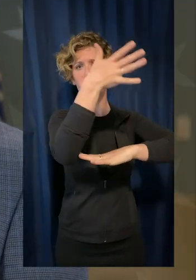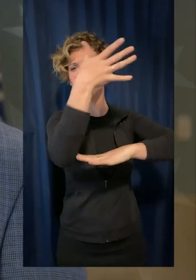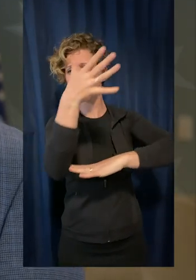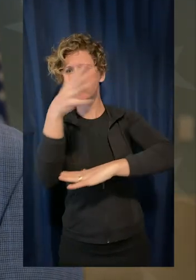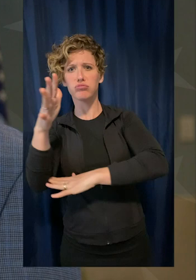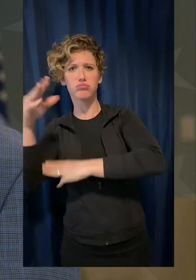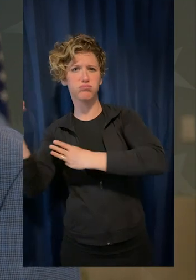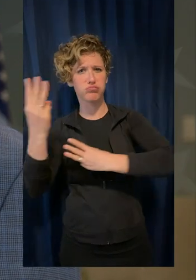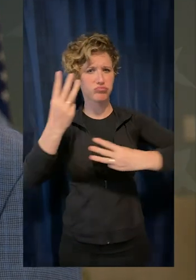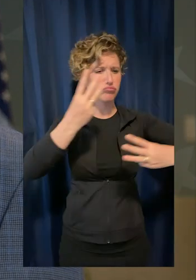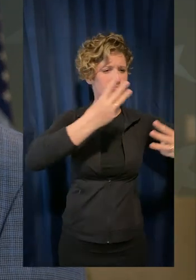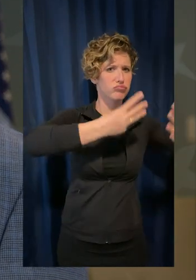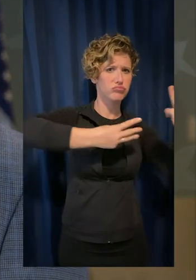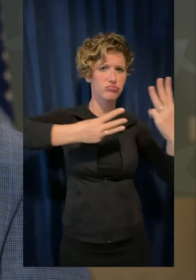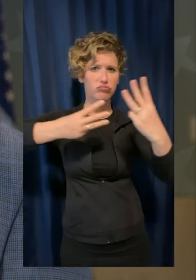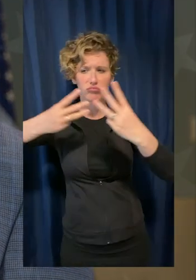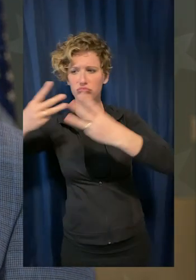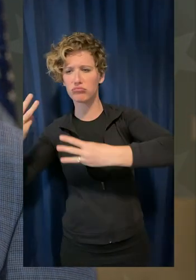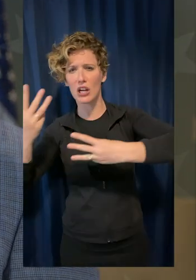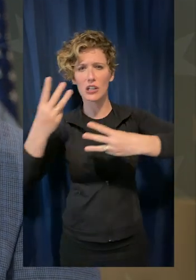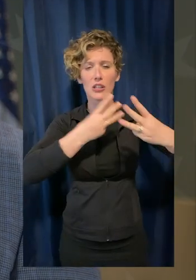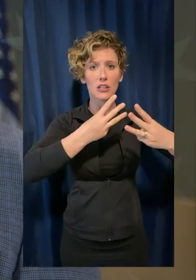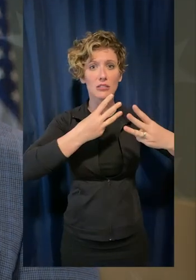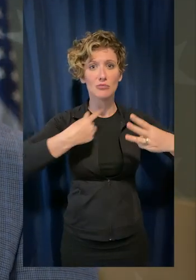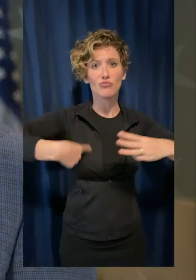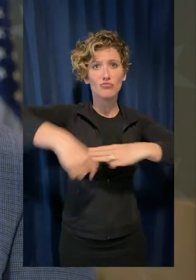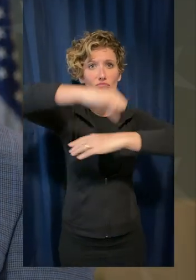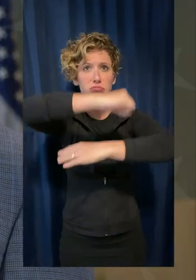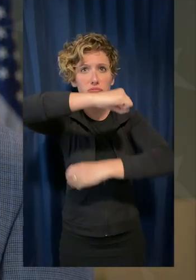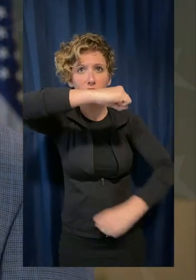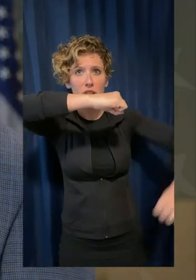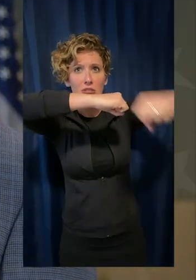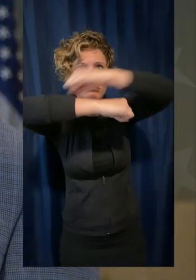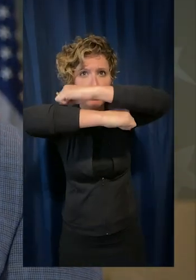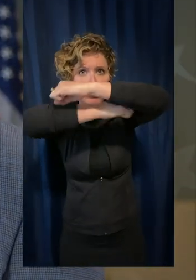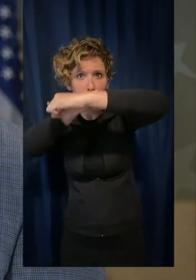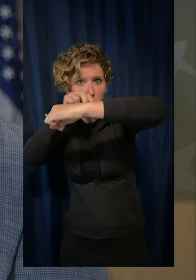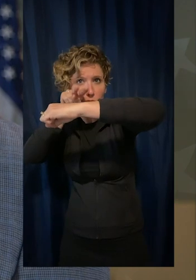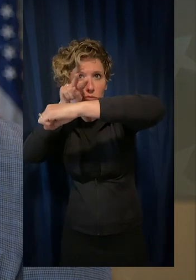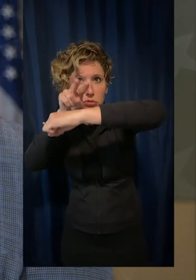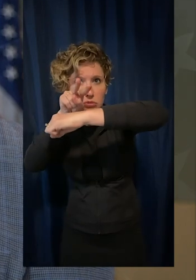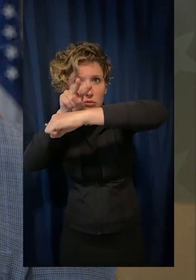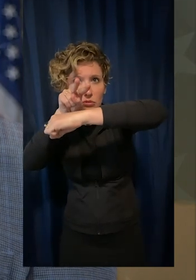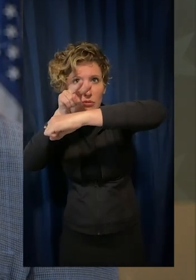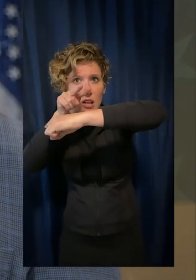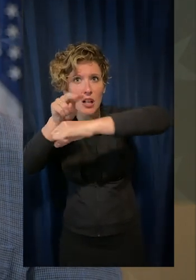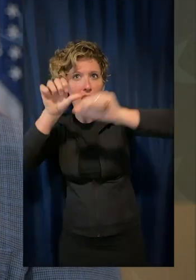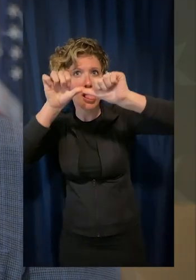the ramparts we watched, were so gallantly